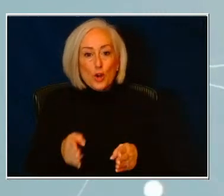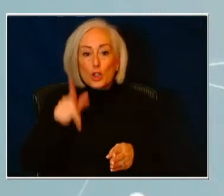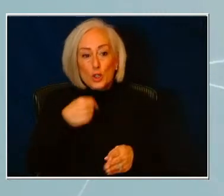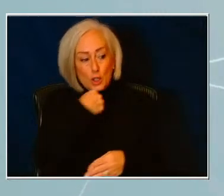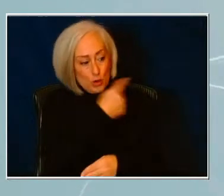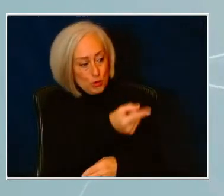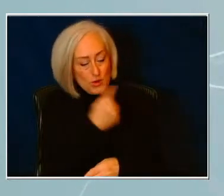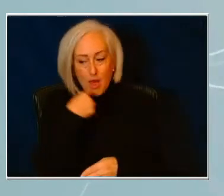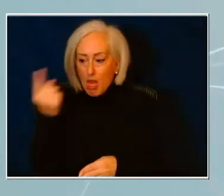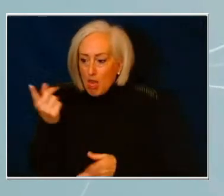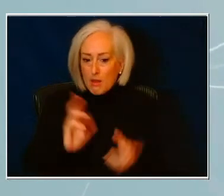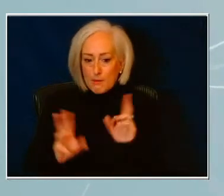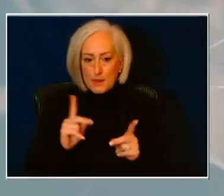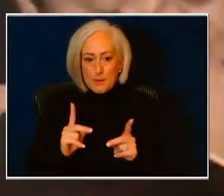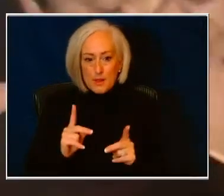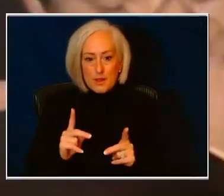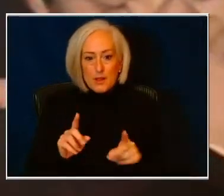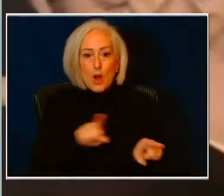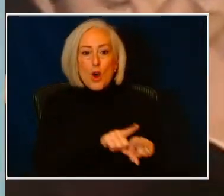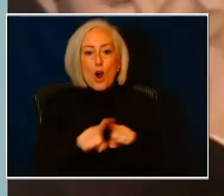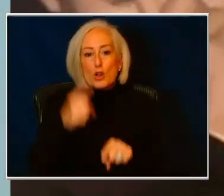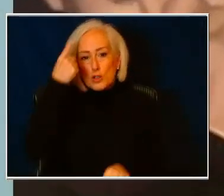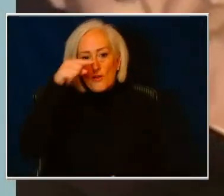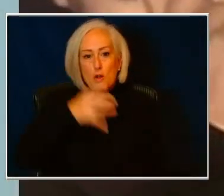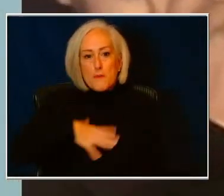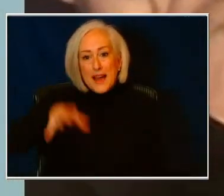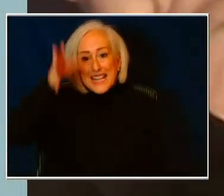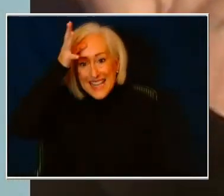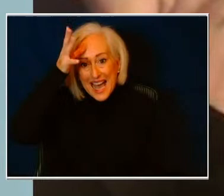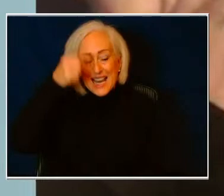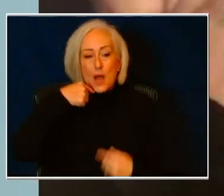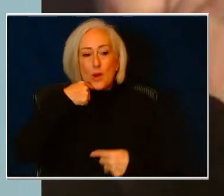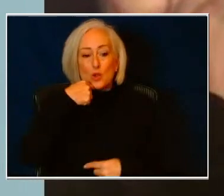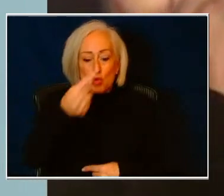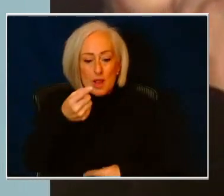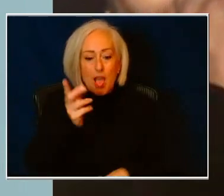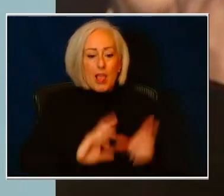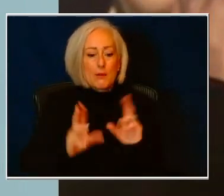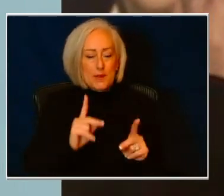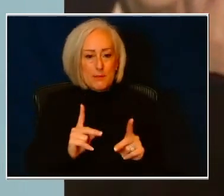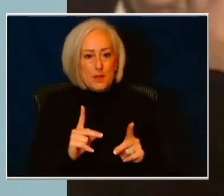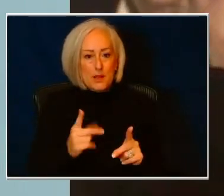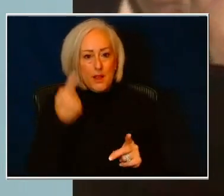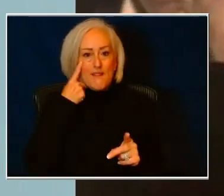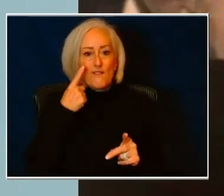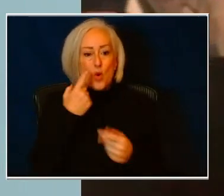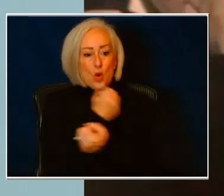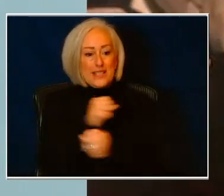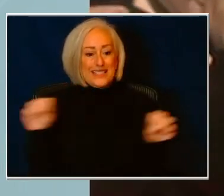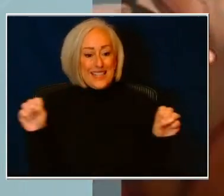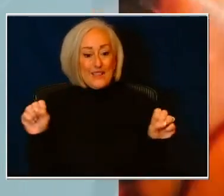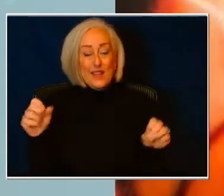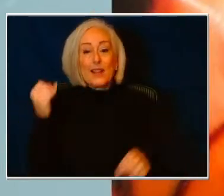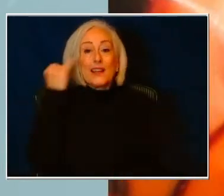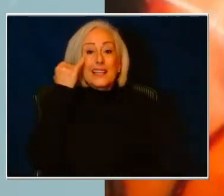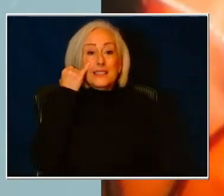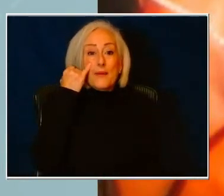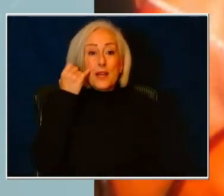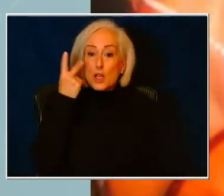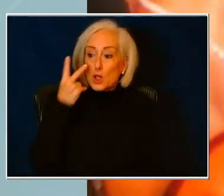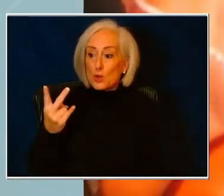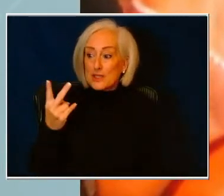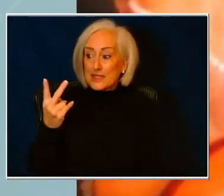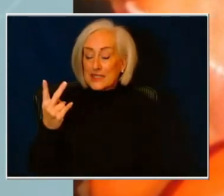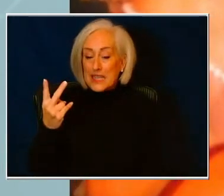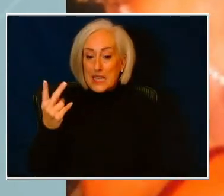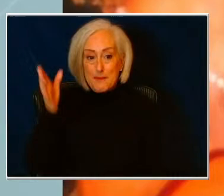for my dad, I wanted to tell as many people as possible, just for example, for safety. Like if someone was to see my dad walking down the street, he